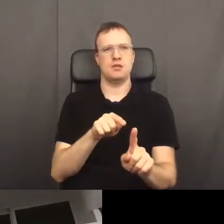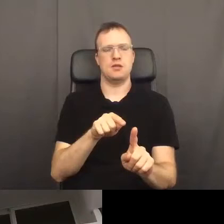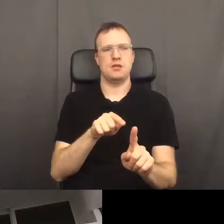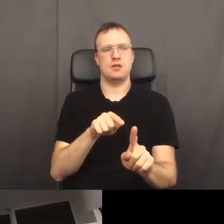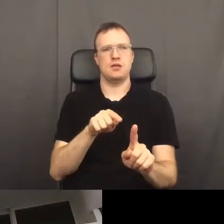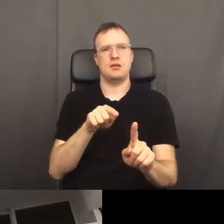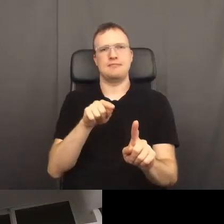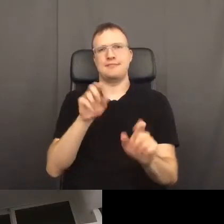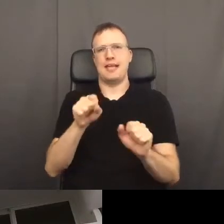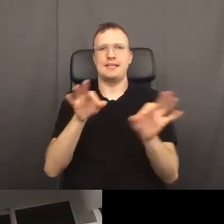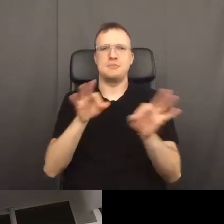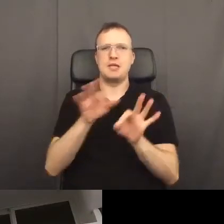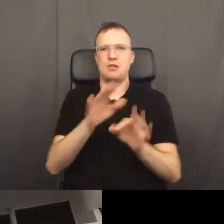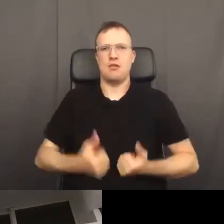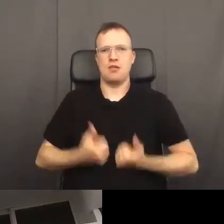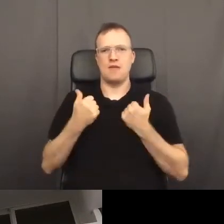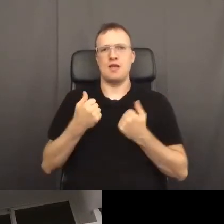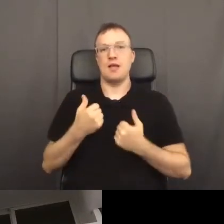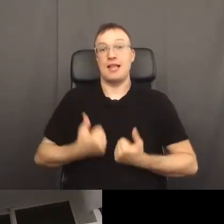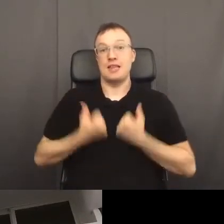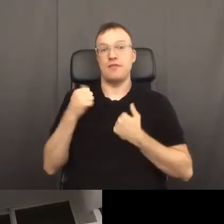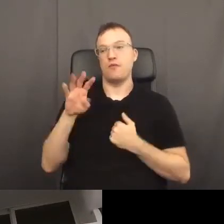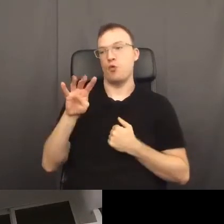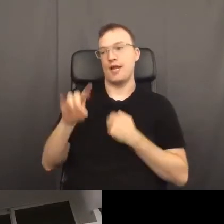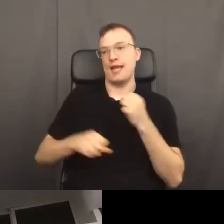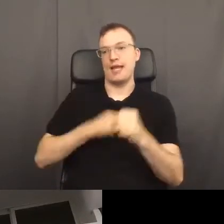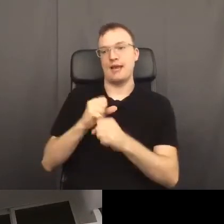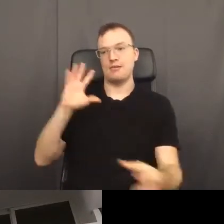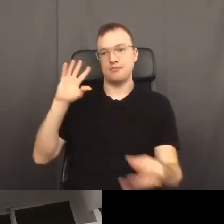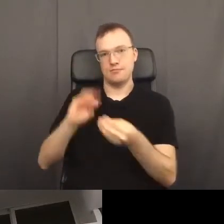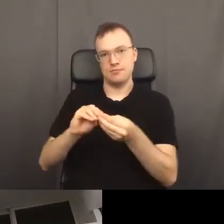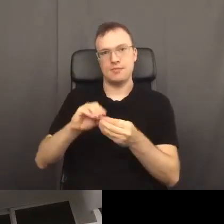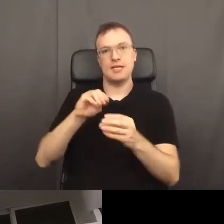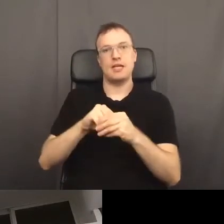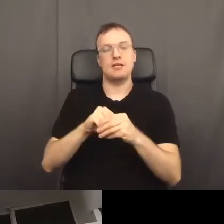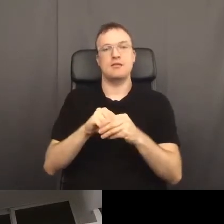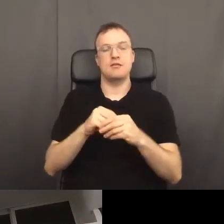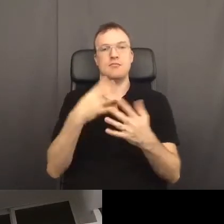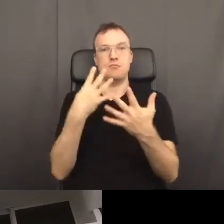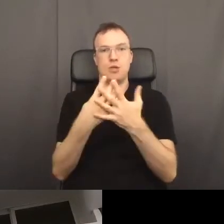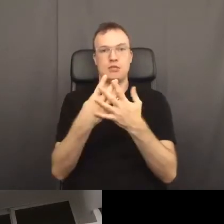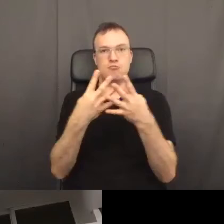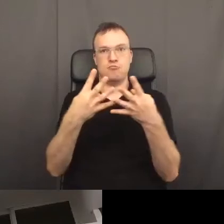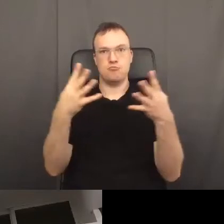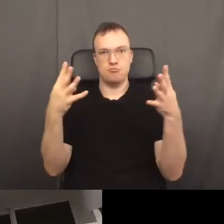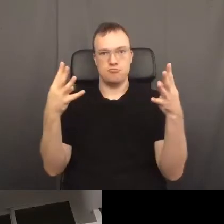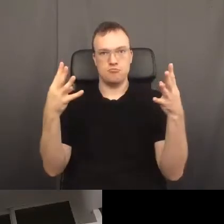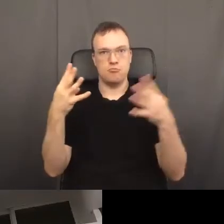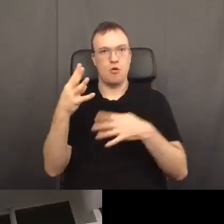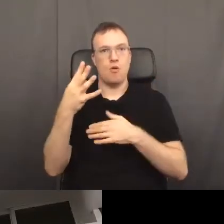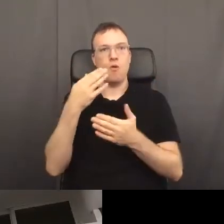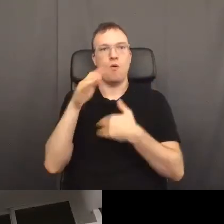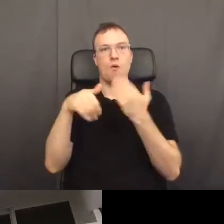justify their life living for 48 years in a prison cell and almost all in